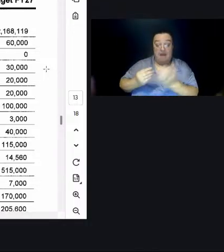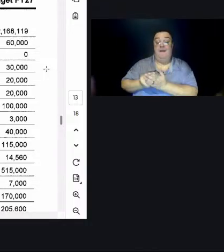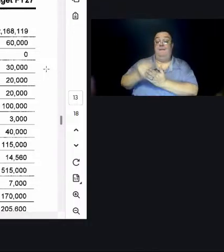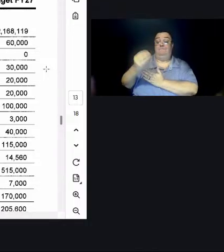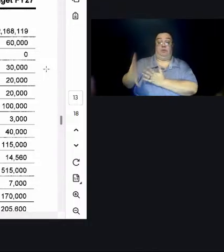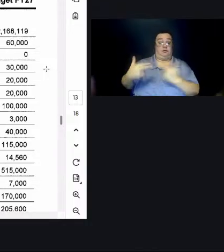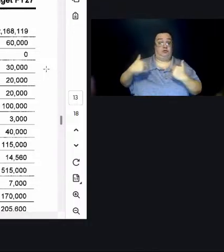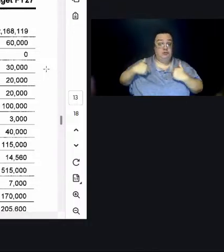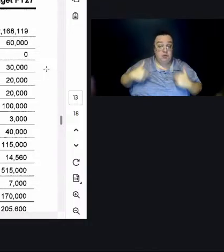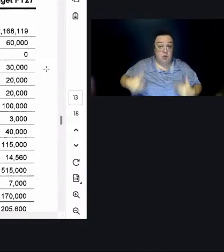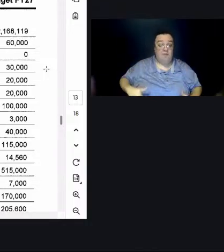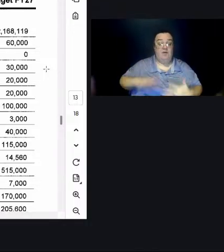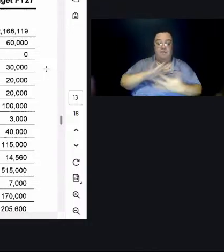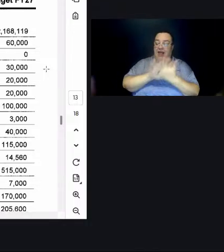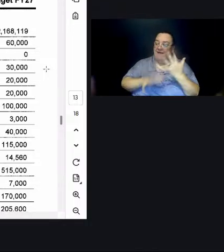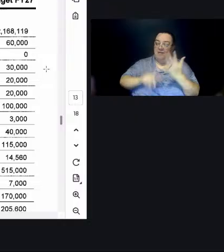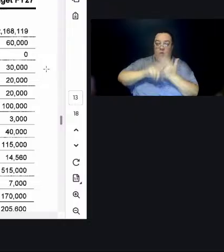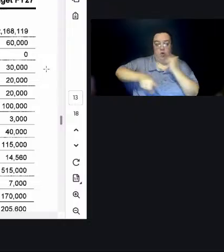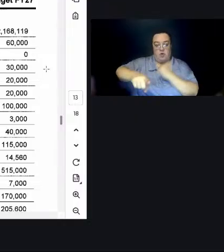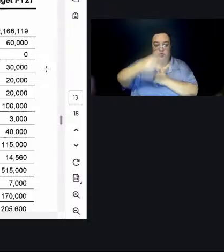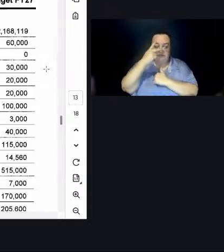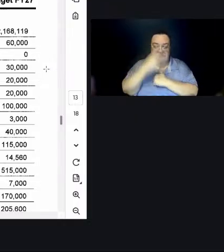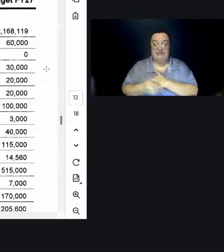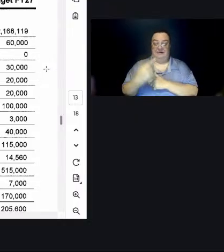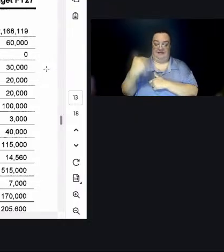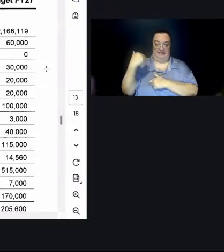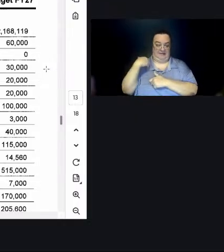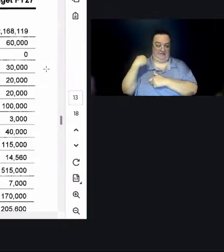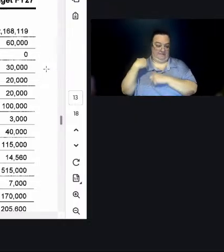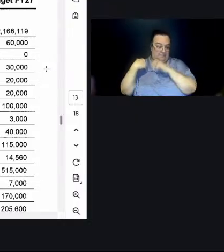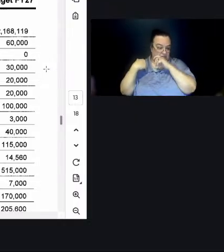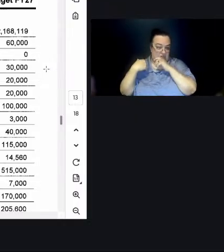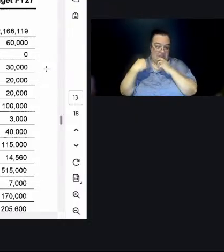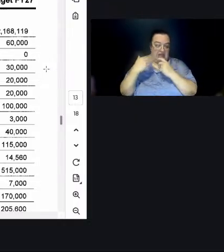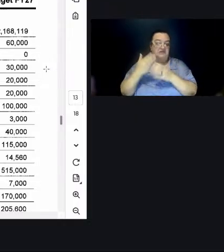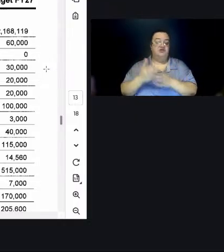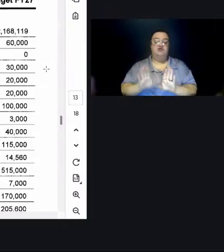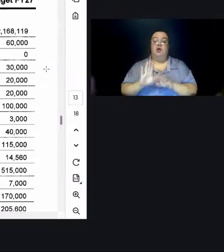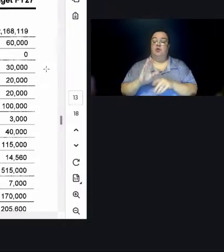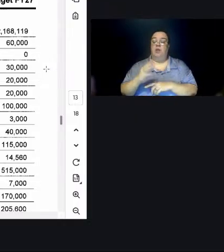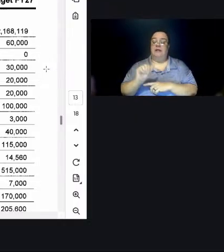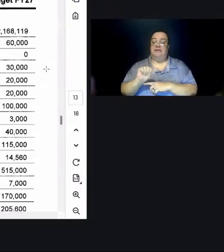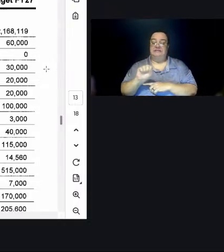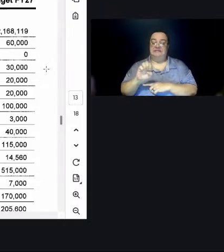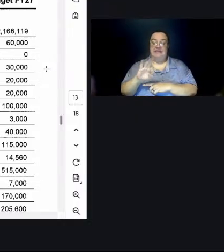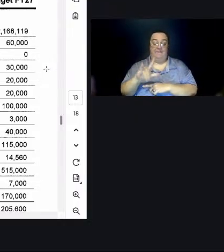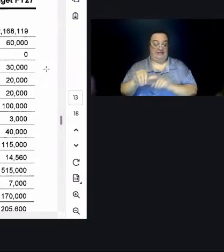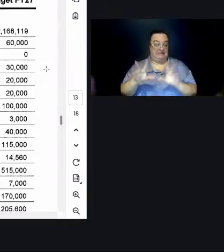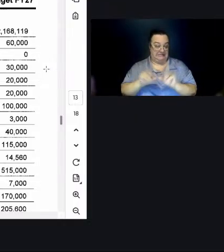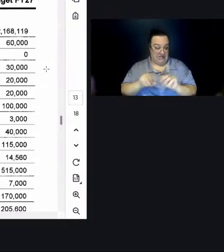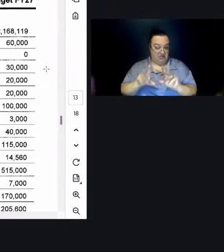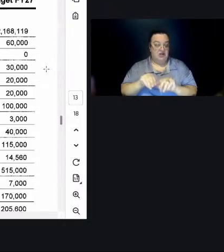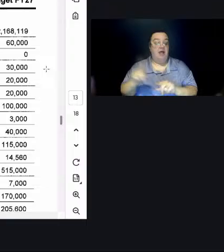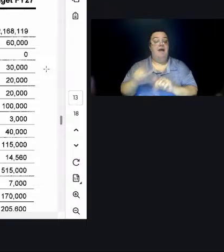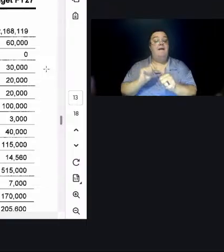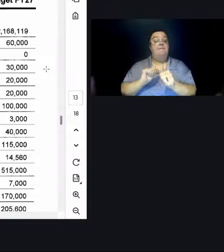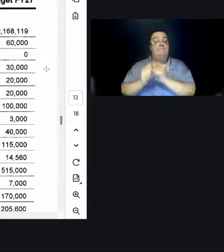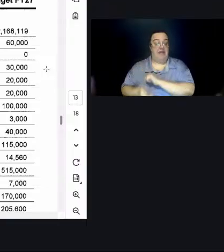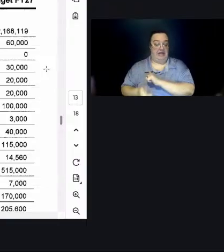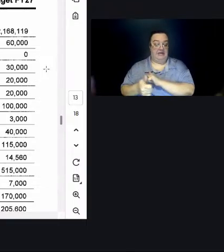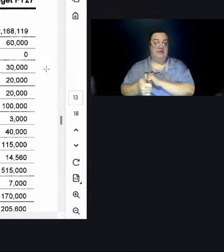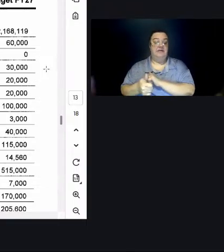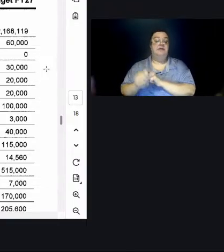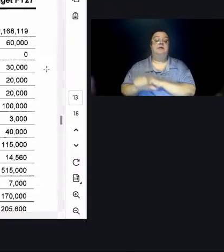see. And this past General Assembly session, the General Assembly passed